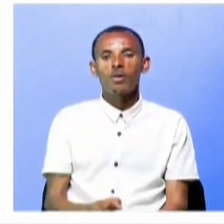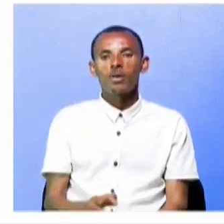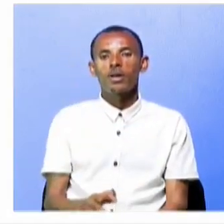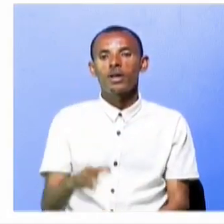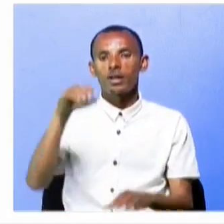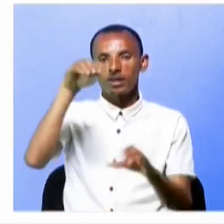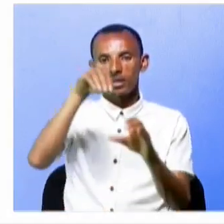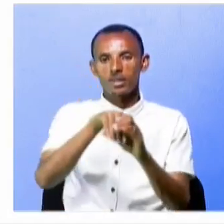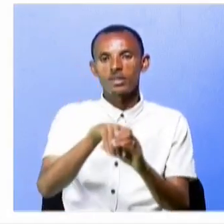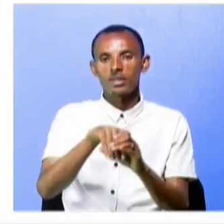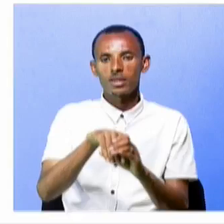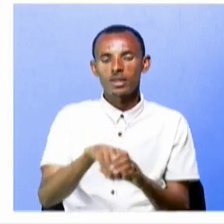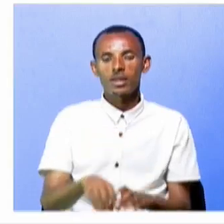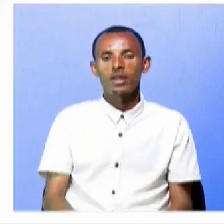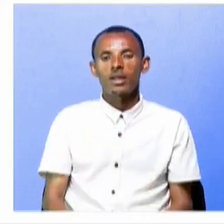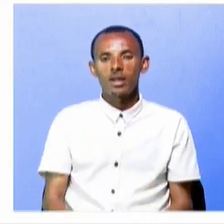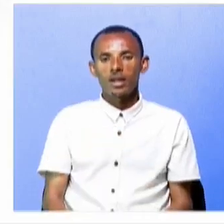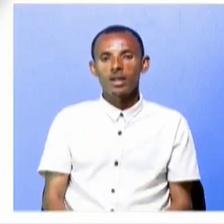interior